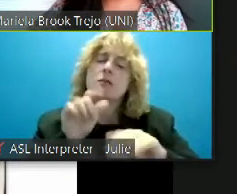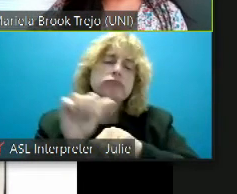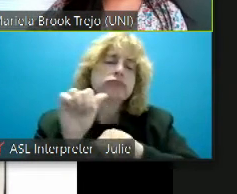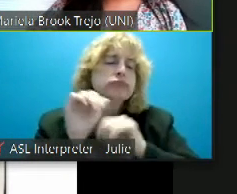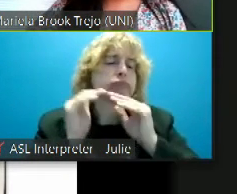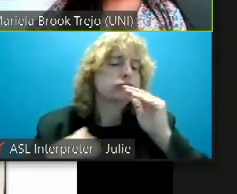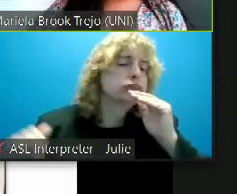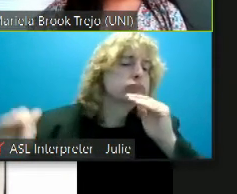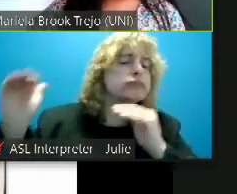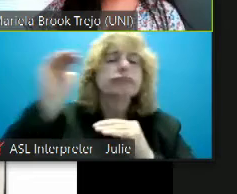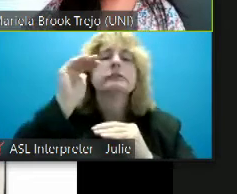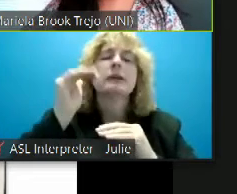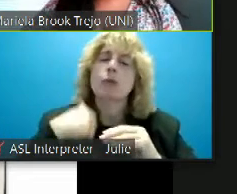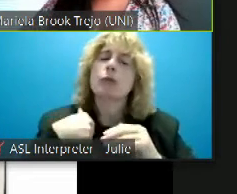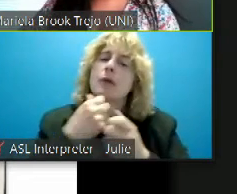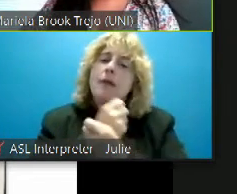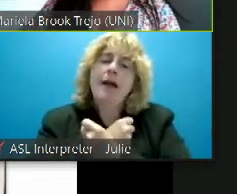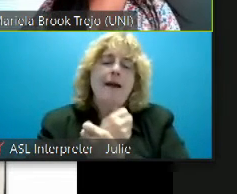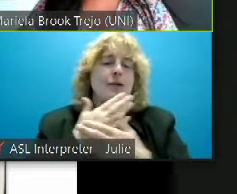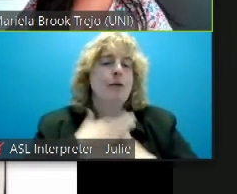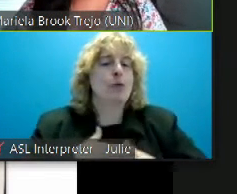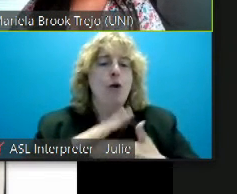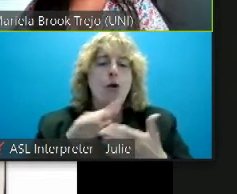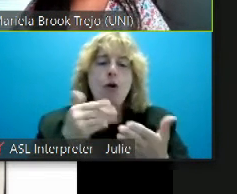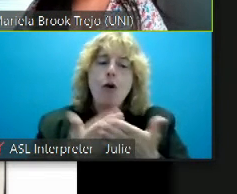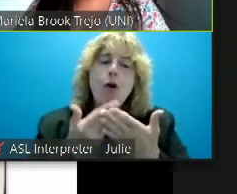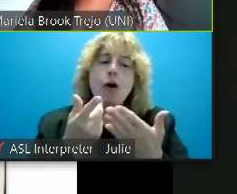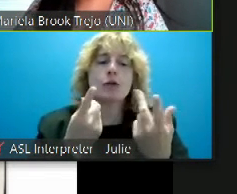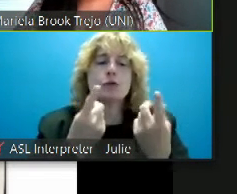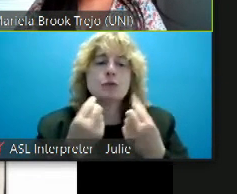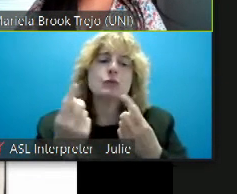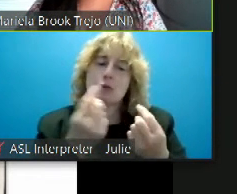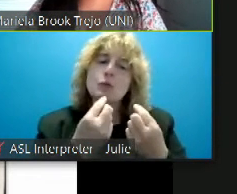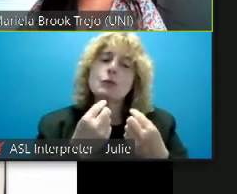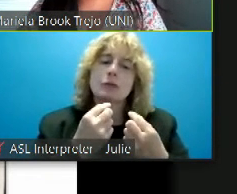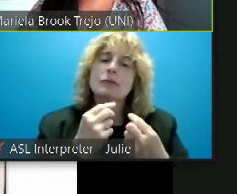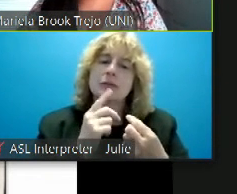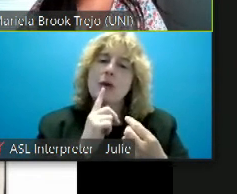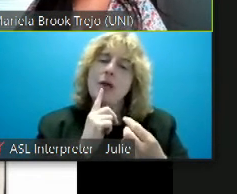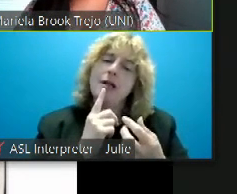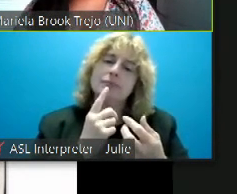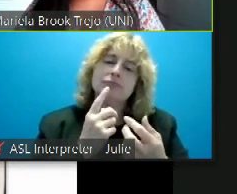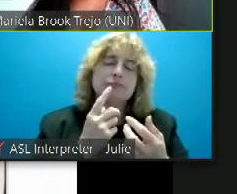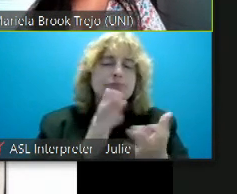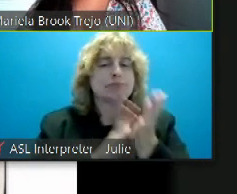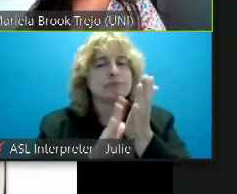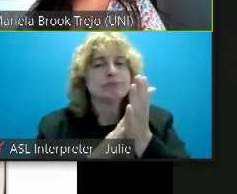do, Ms. Kelsey. So shout out to her and all of the great things she does for our students.